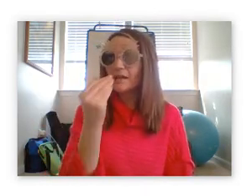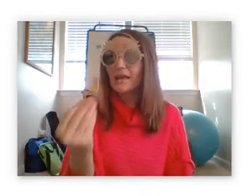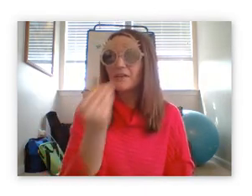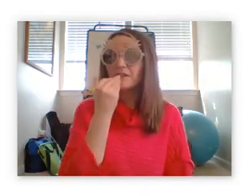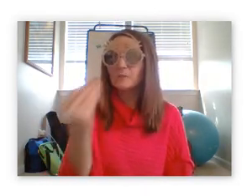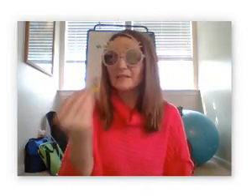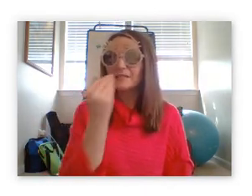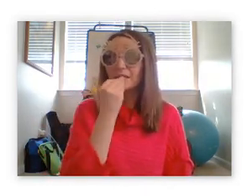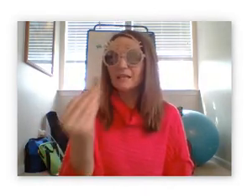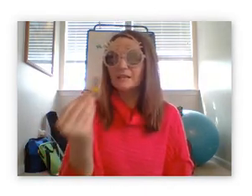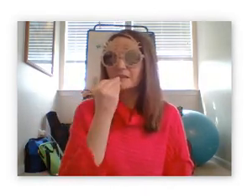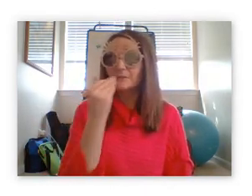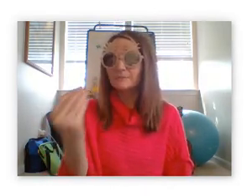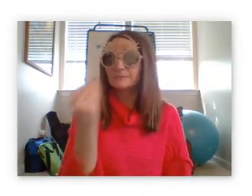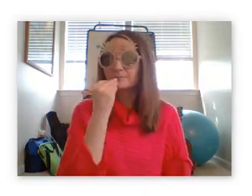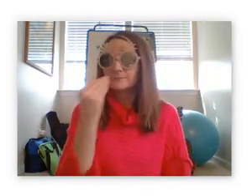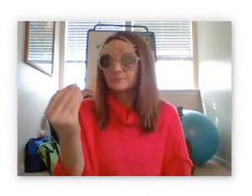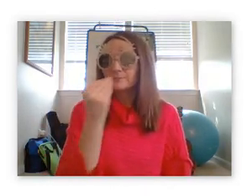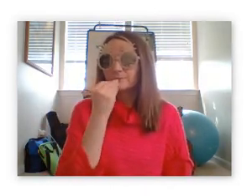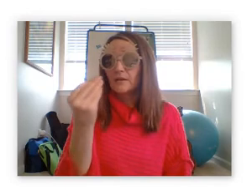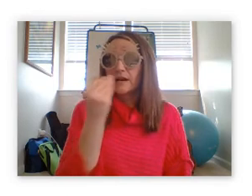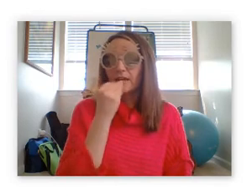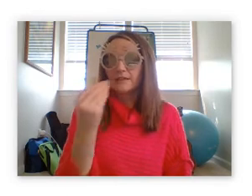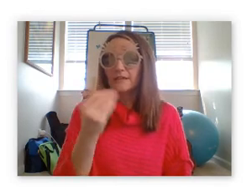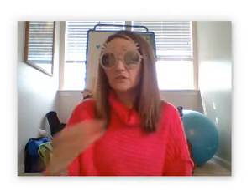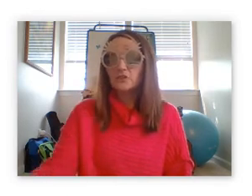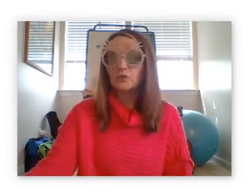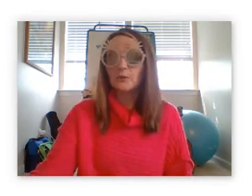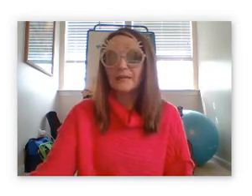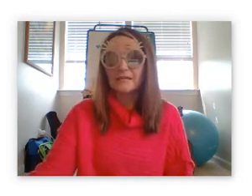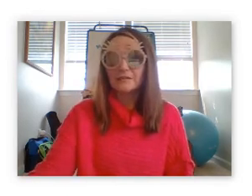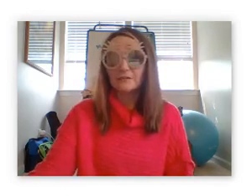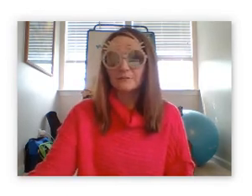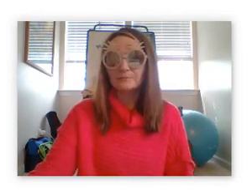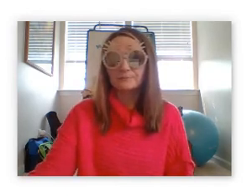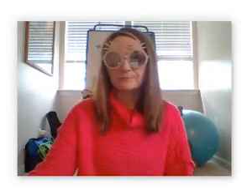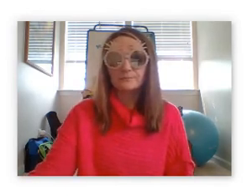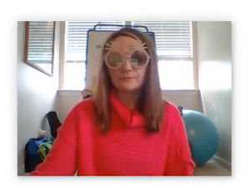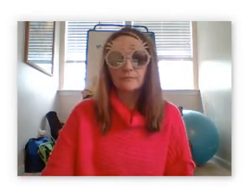hand. And this means eat. I like to eat.